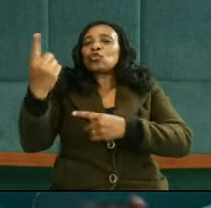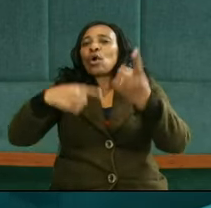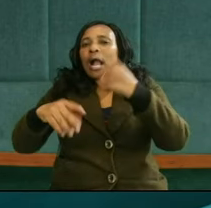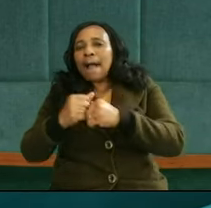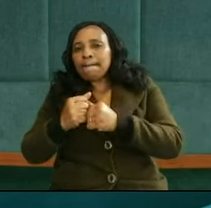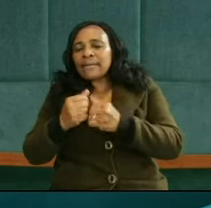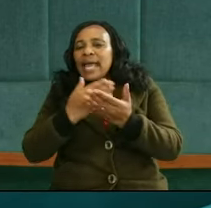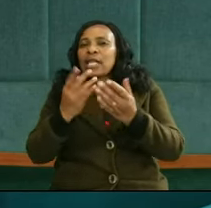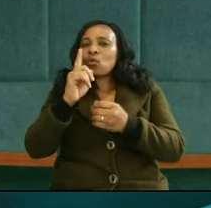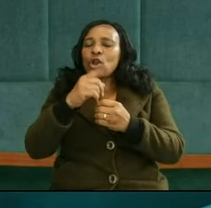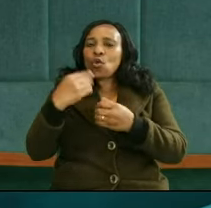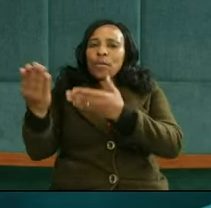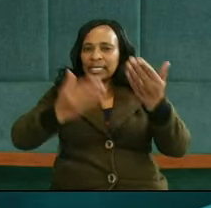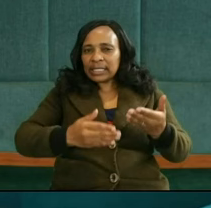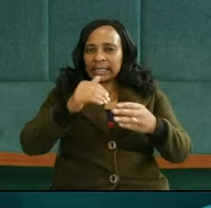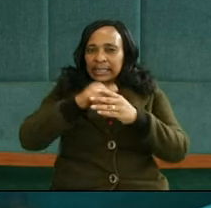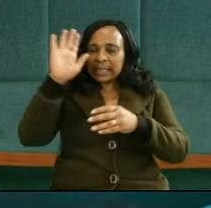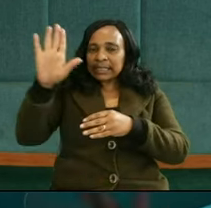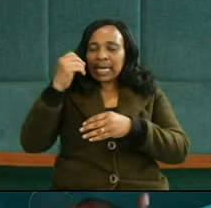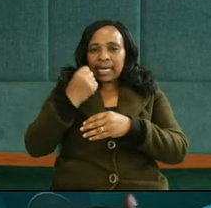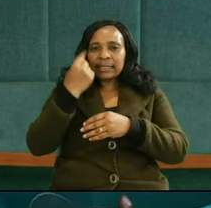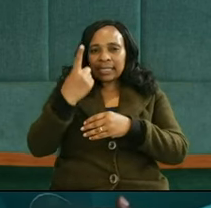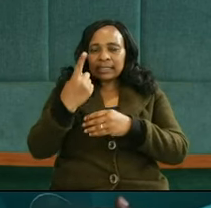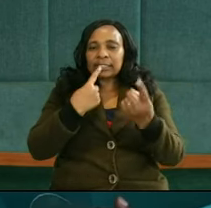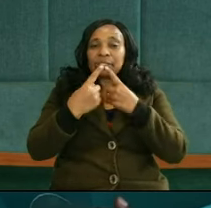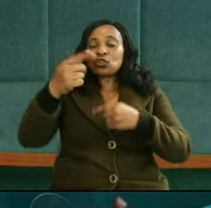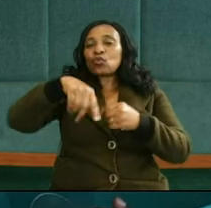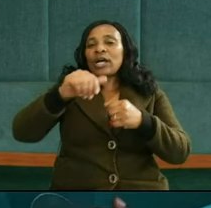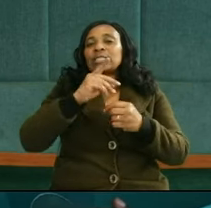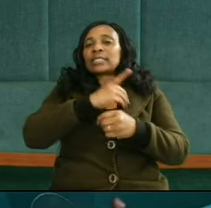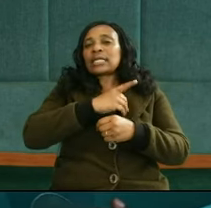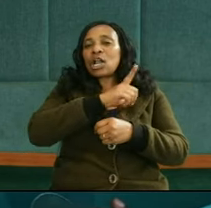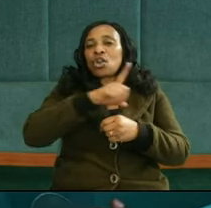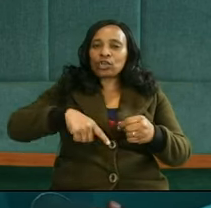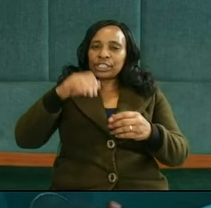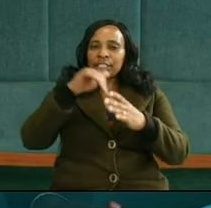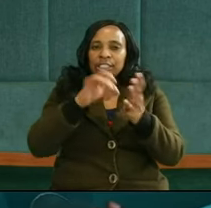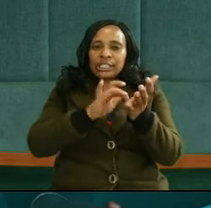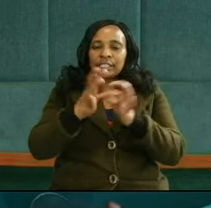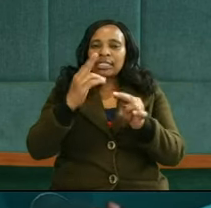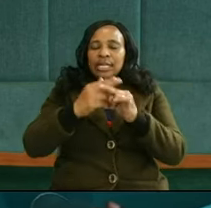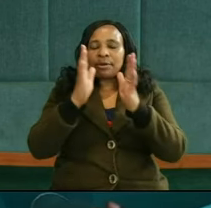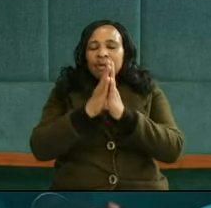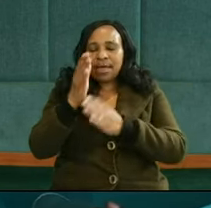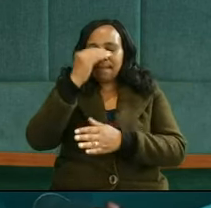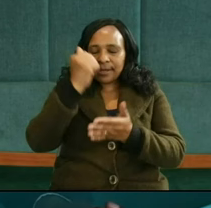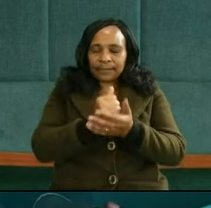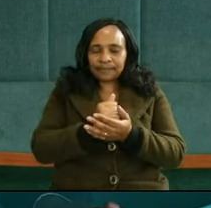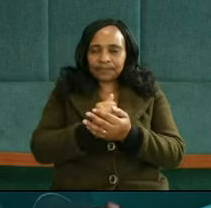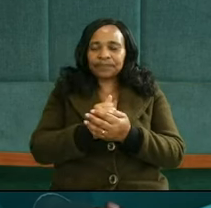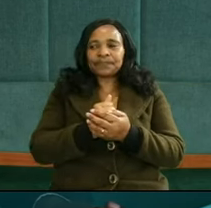he will bring us to its understanding. Speak to us, dear Lord, in Jesus' name we pray. Amen.